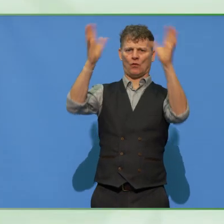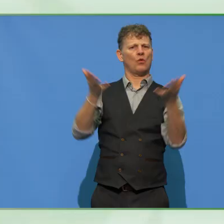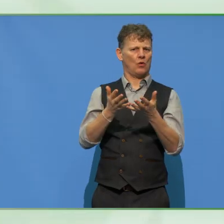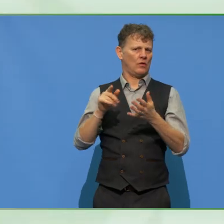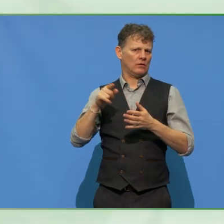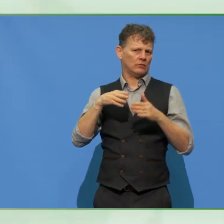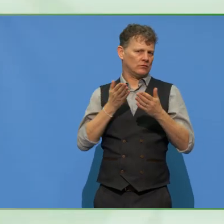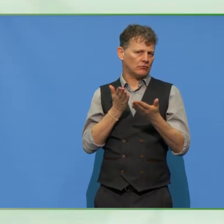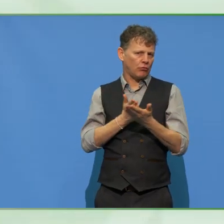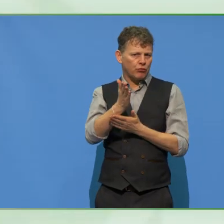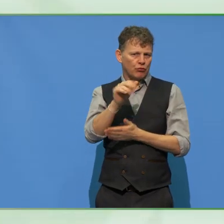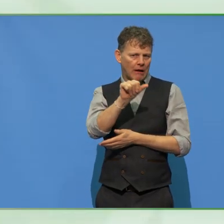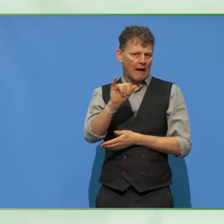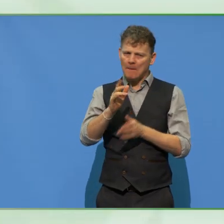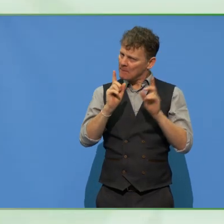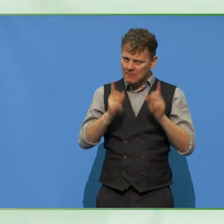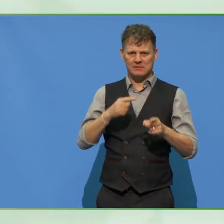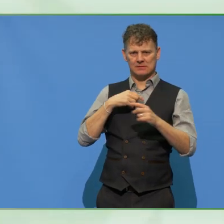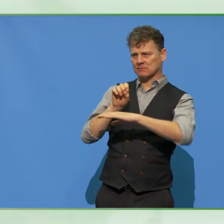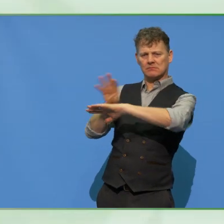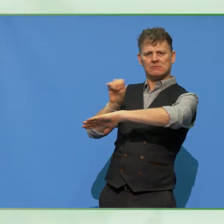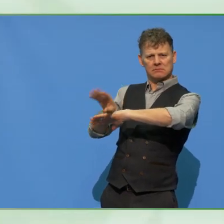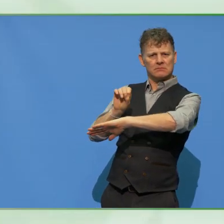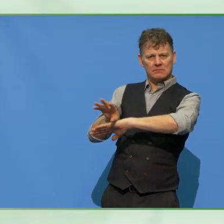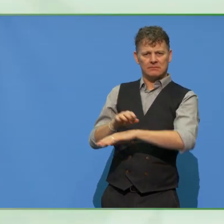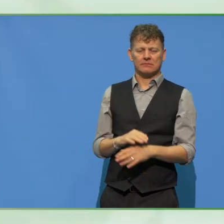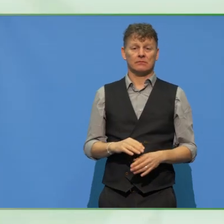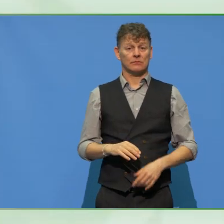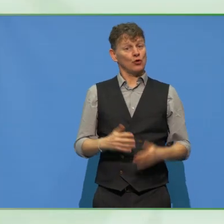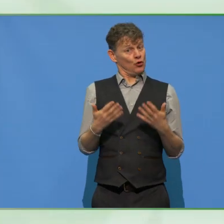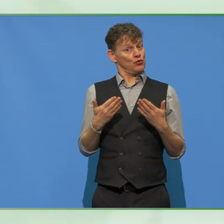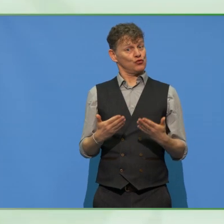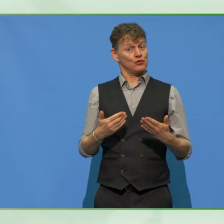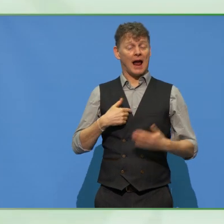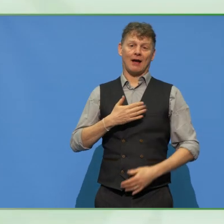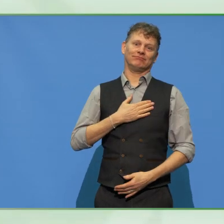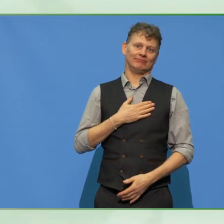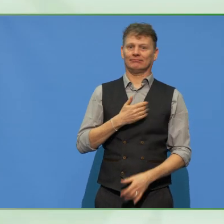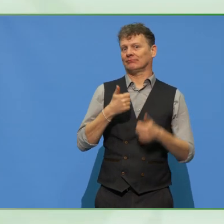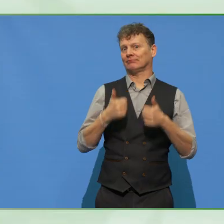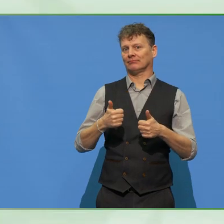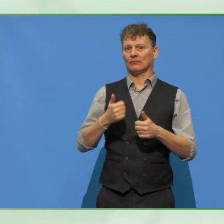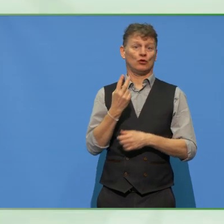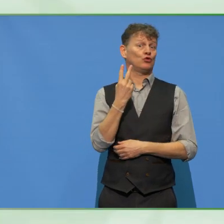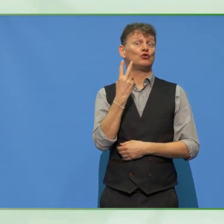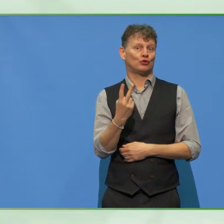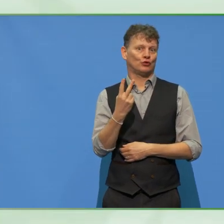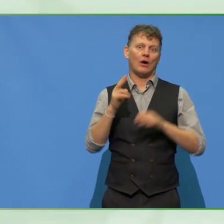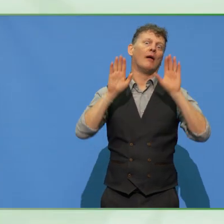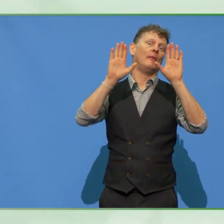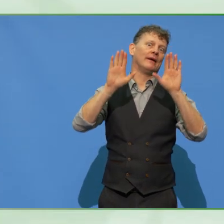disabilities. And today, we are very honored to be joined by two